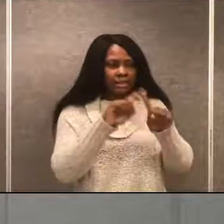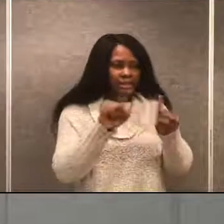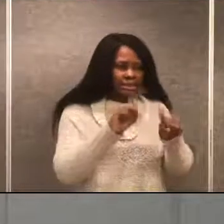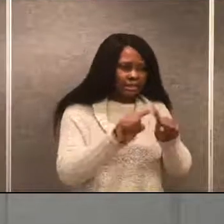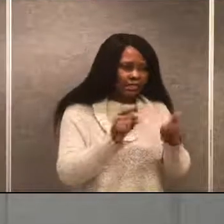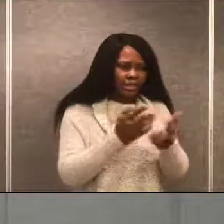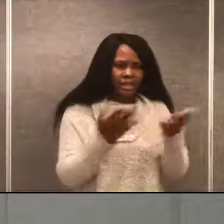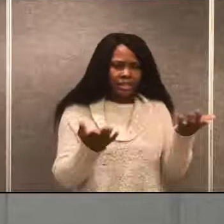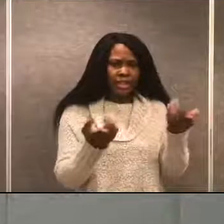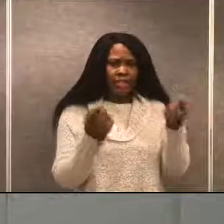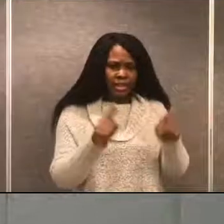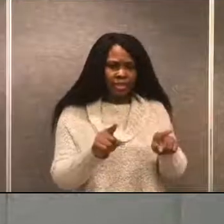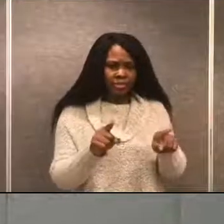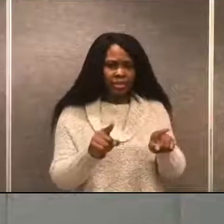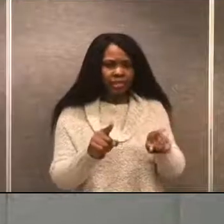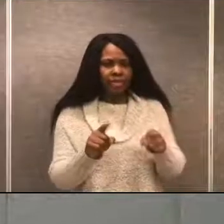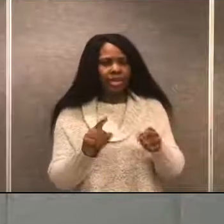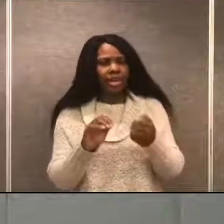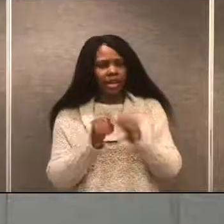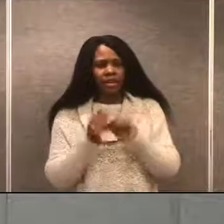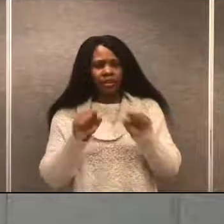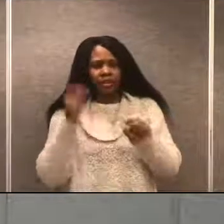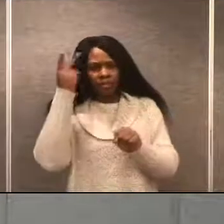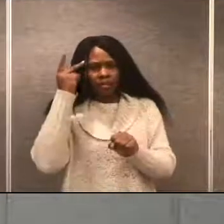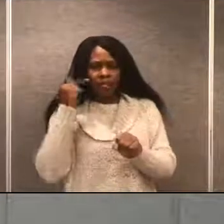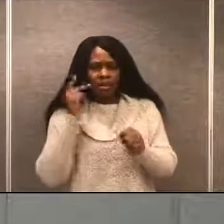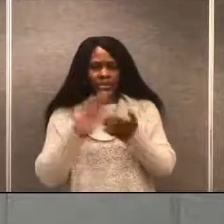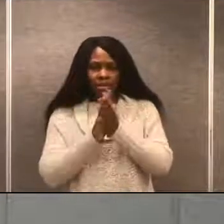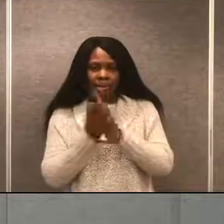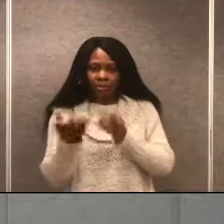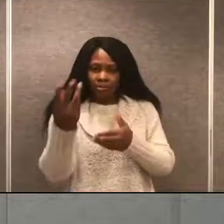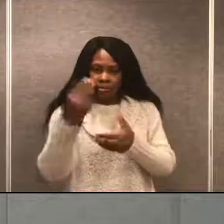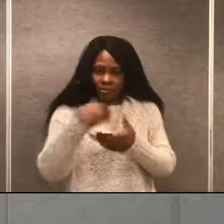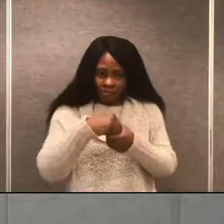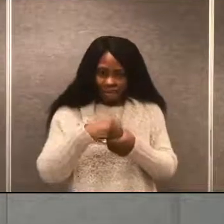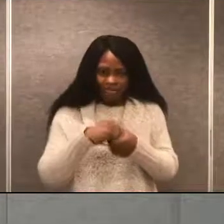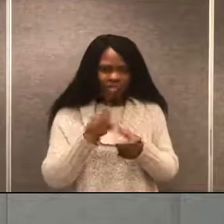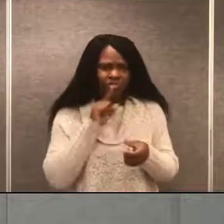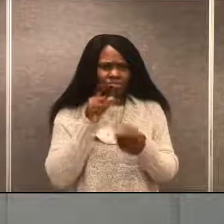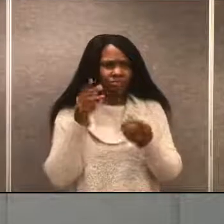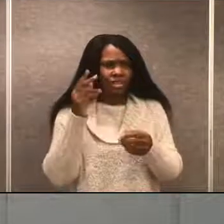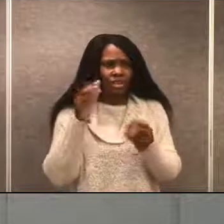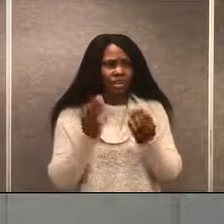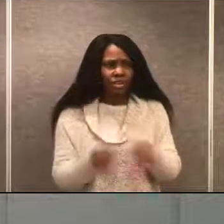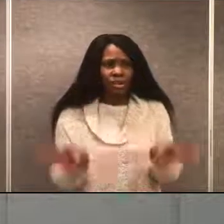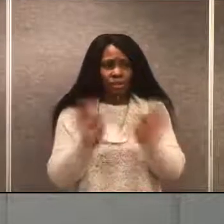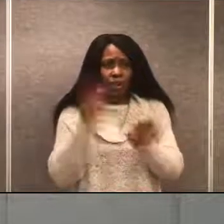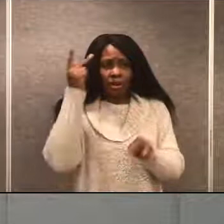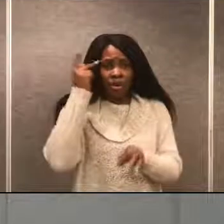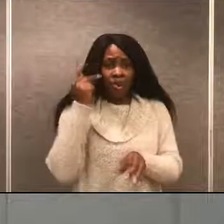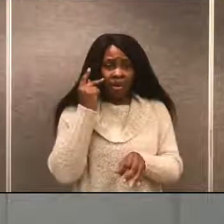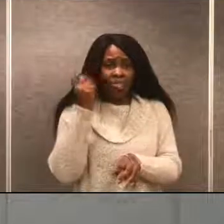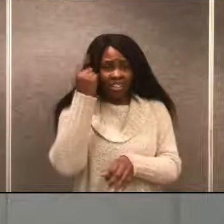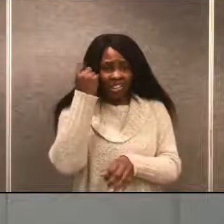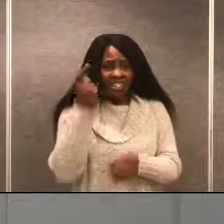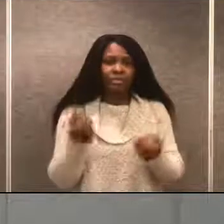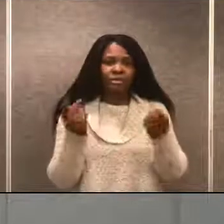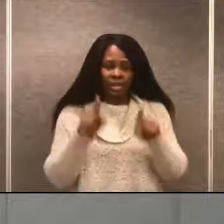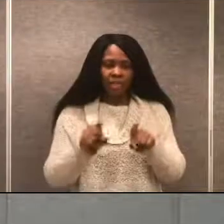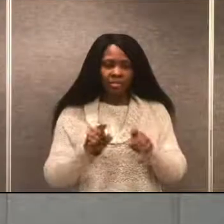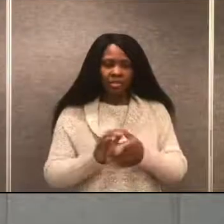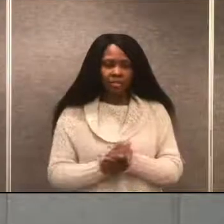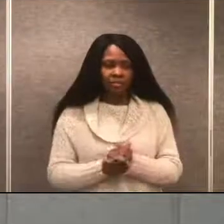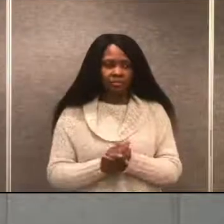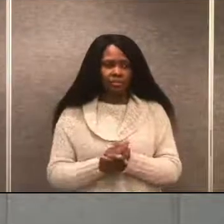not physically there, how can they get involved? Because it's so important that our parents know what's going on. Mayor, a great